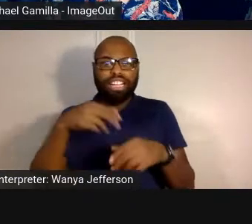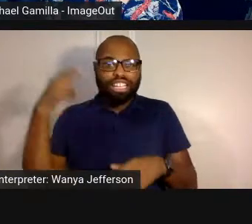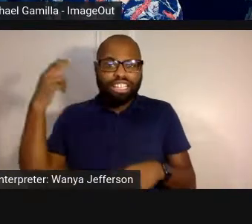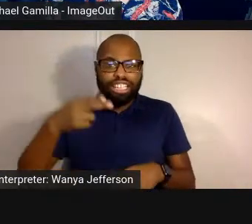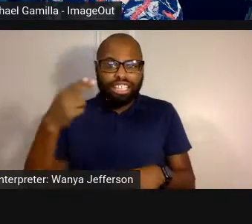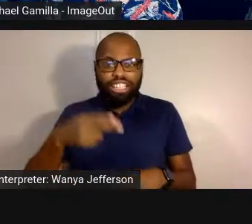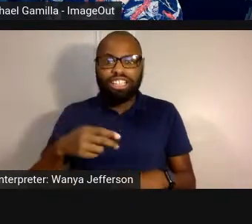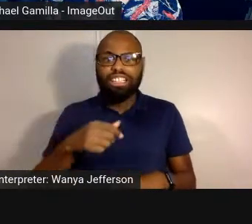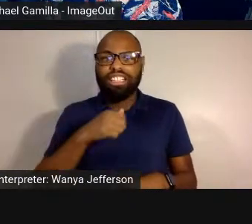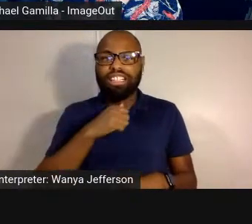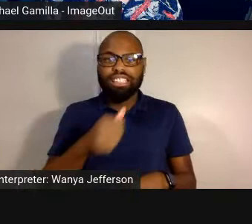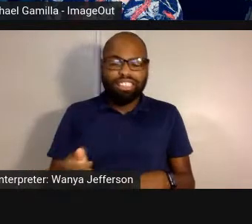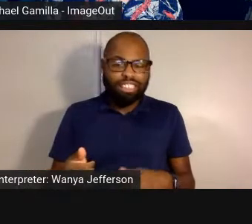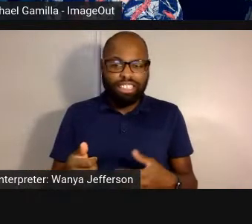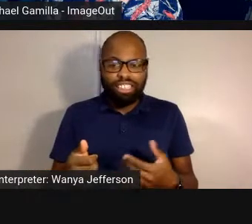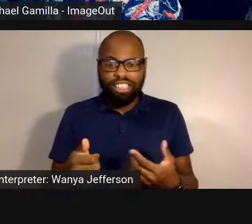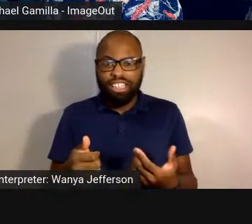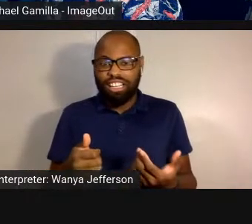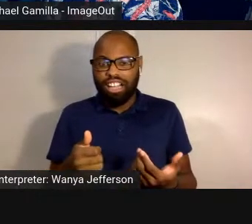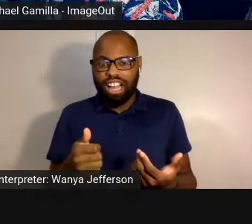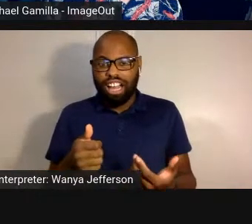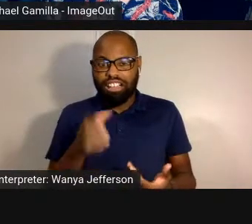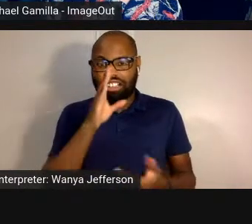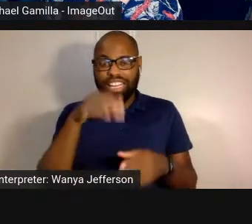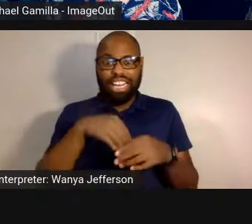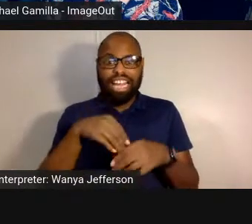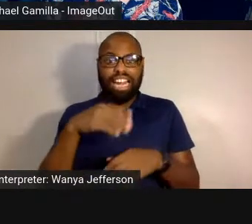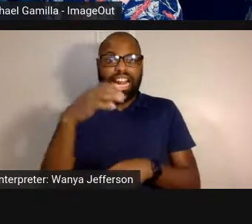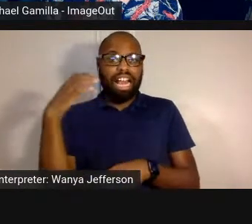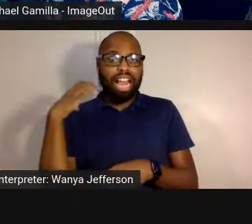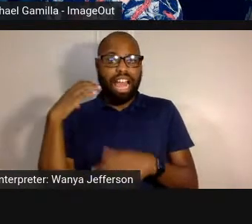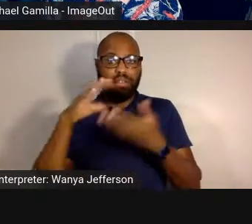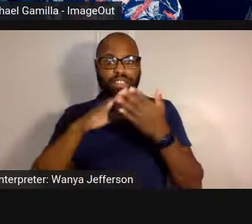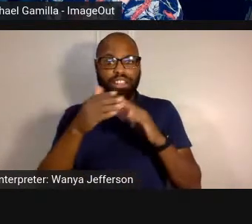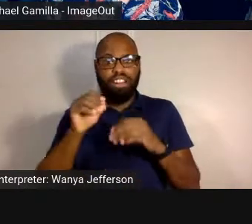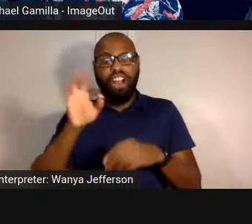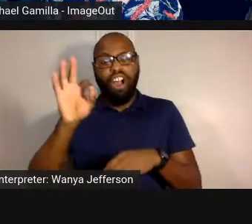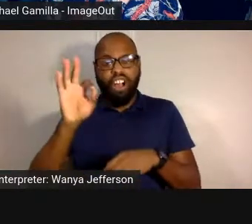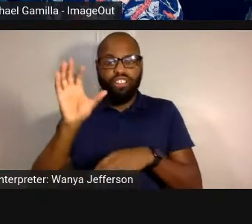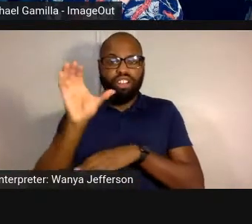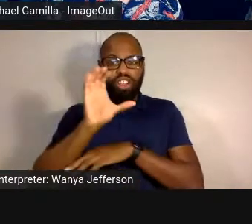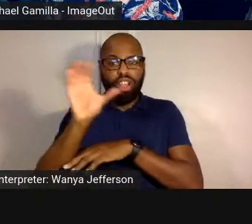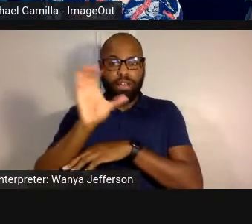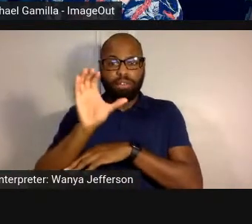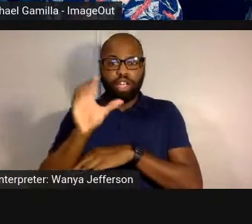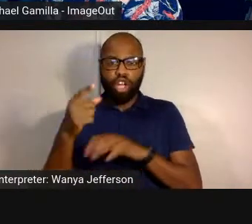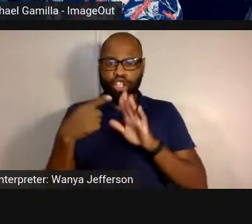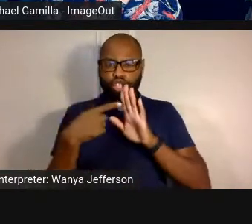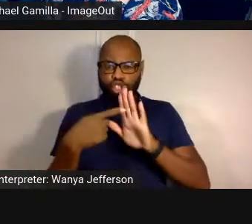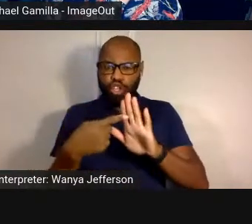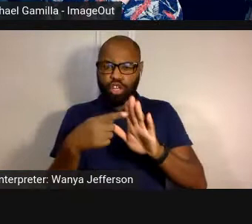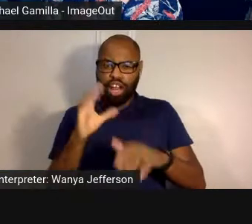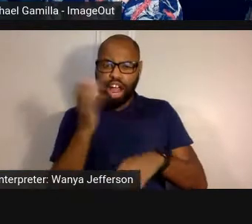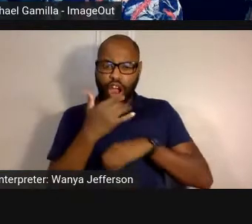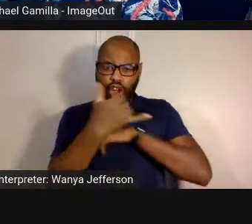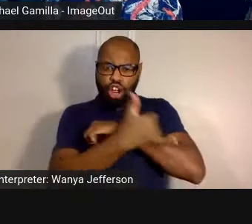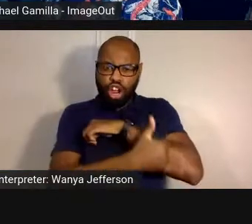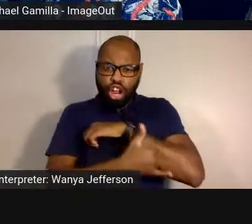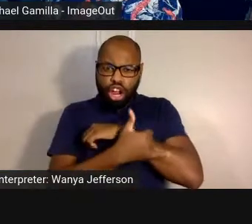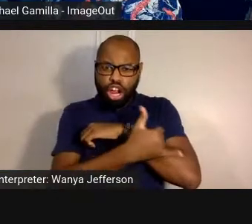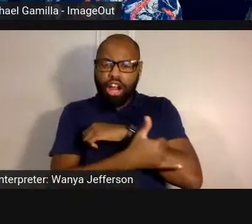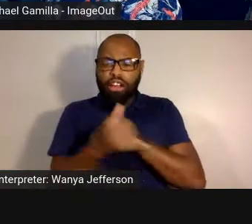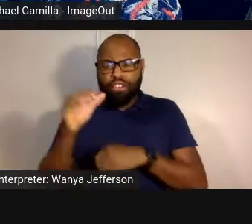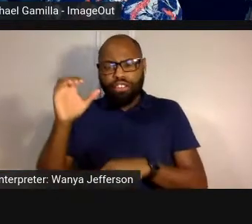in Bogota, in the capital city of Colombia. So that shows that our country, yes, it's maybe could be